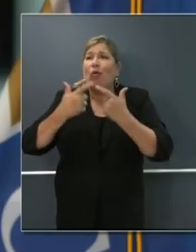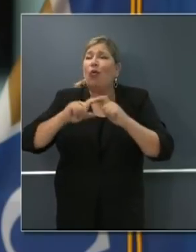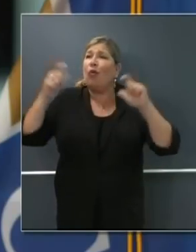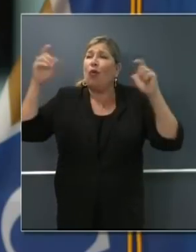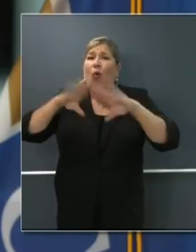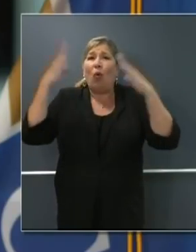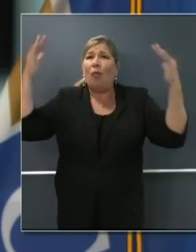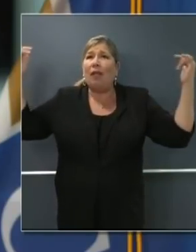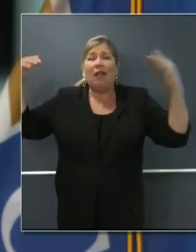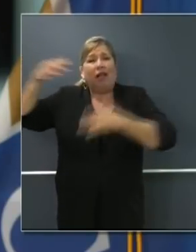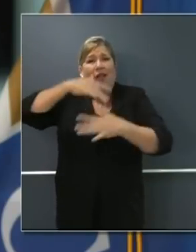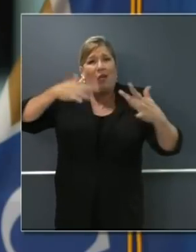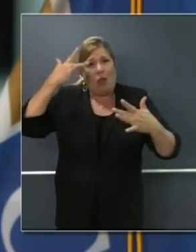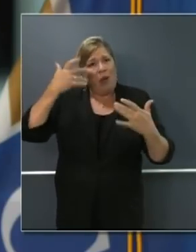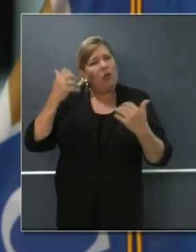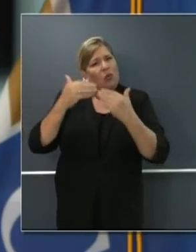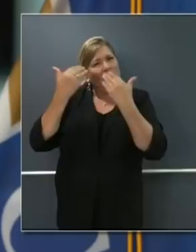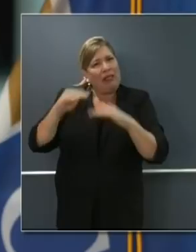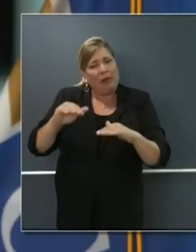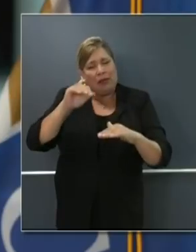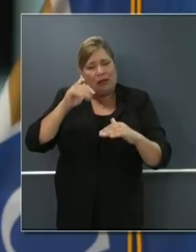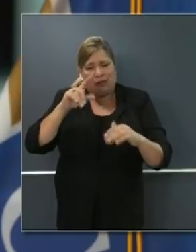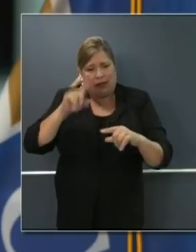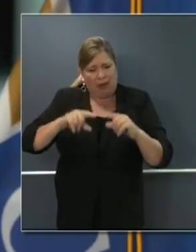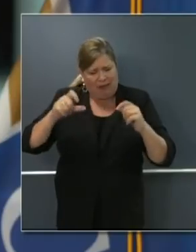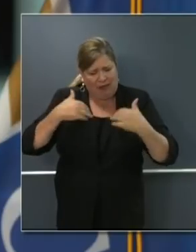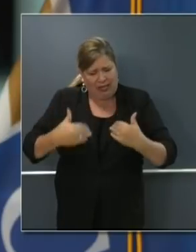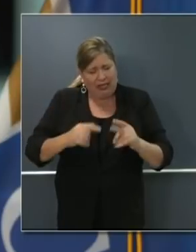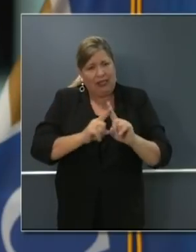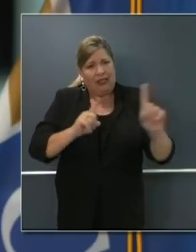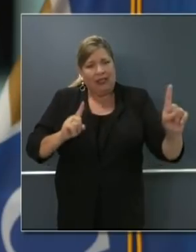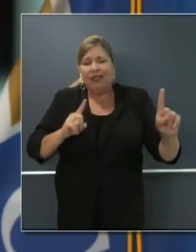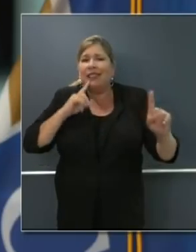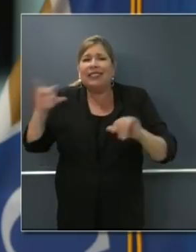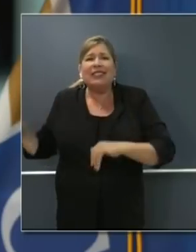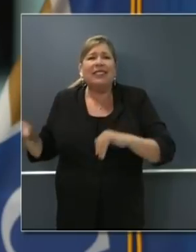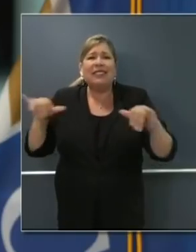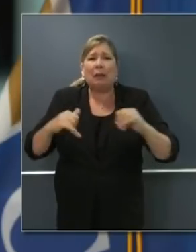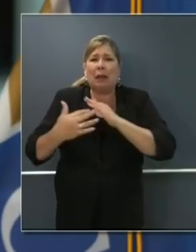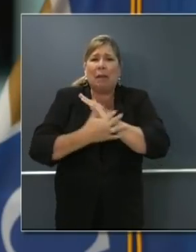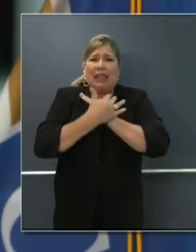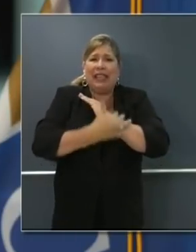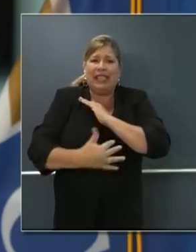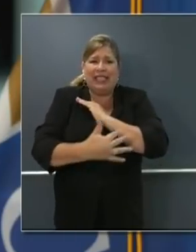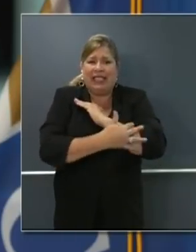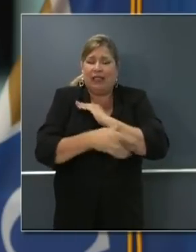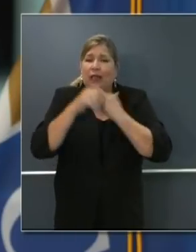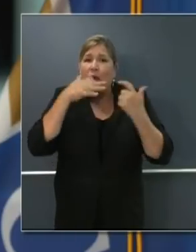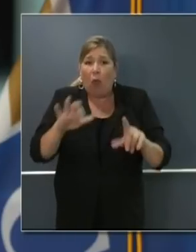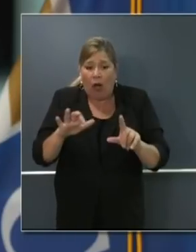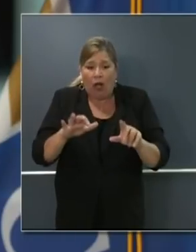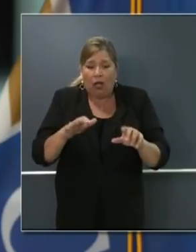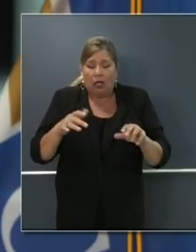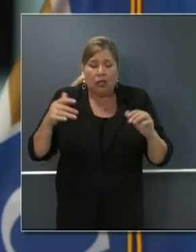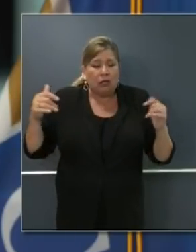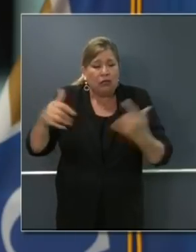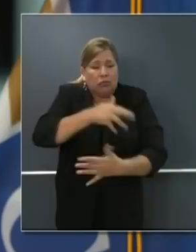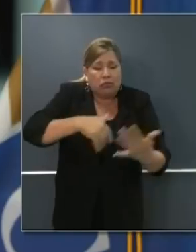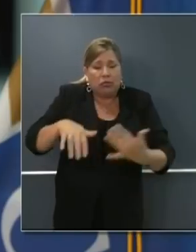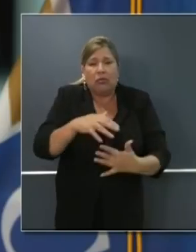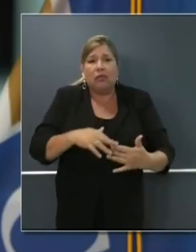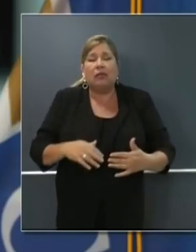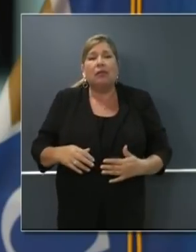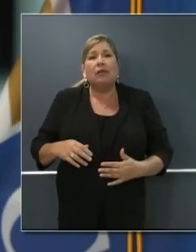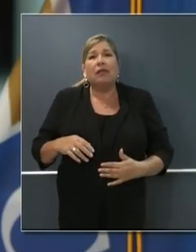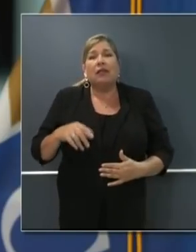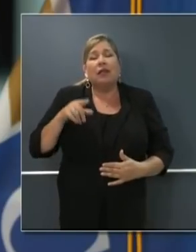people mixing for the same reason. That doesn't keep people healthy. And I think most folks out on the beach would go, well, yeah, I get why you're not doing it at the arena, but you may